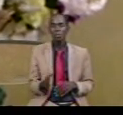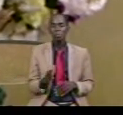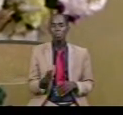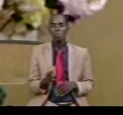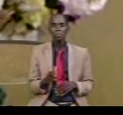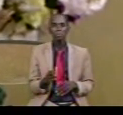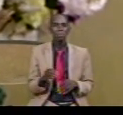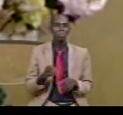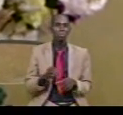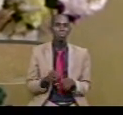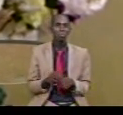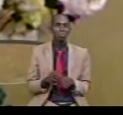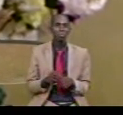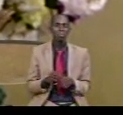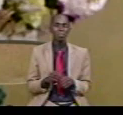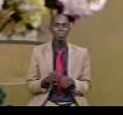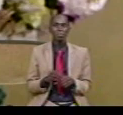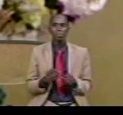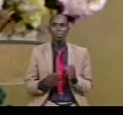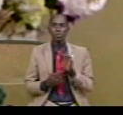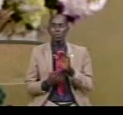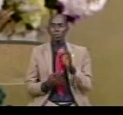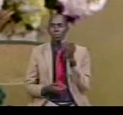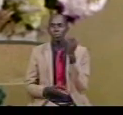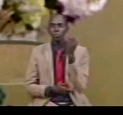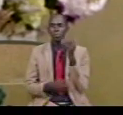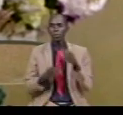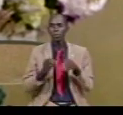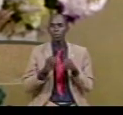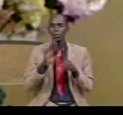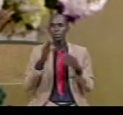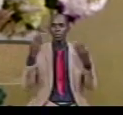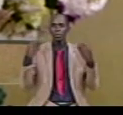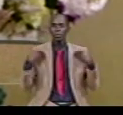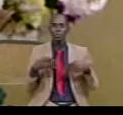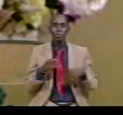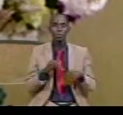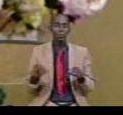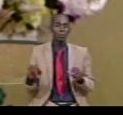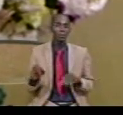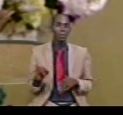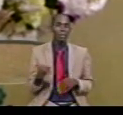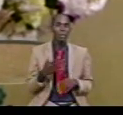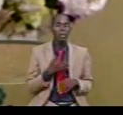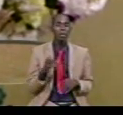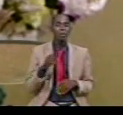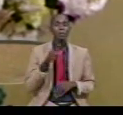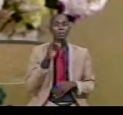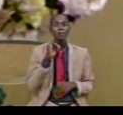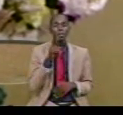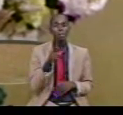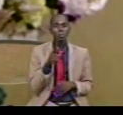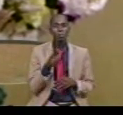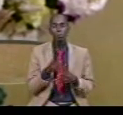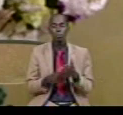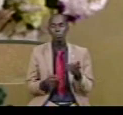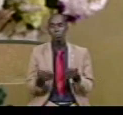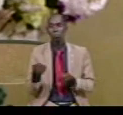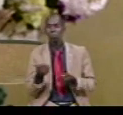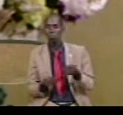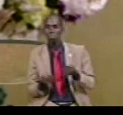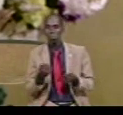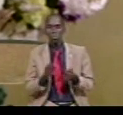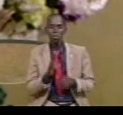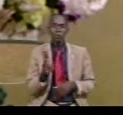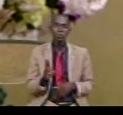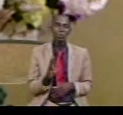ostentatious in his dressing and where he lives, what car he drives, nor